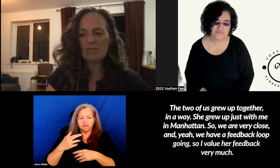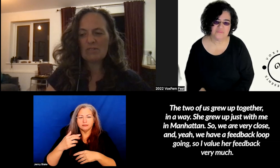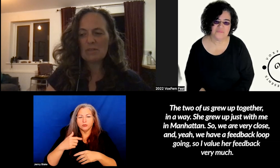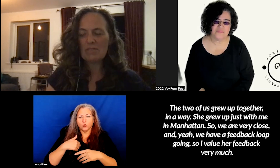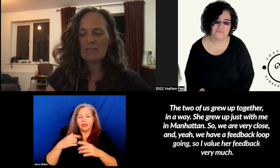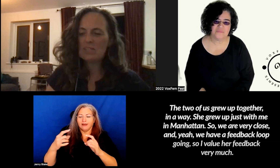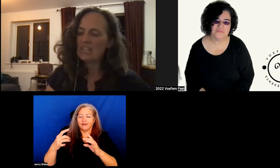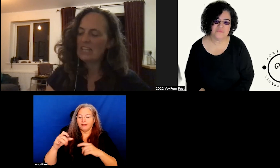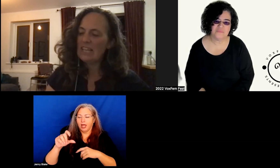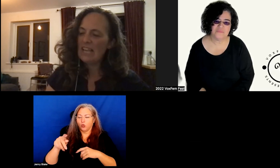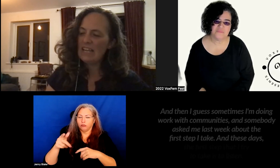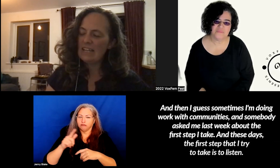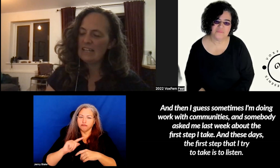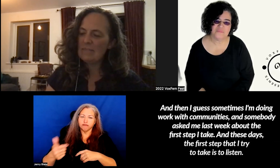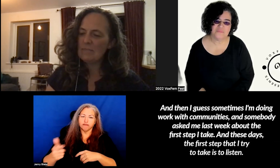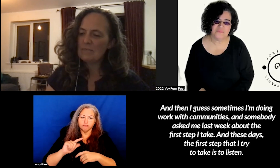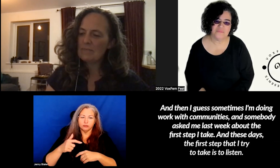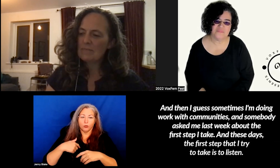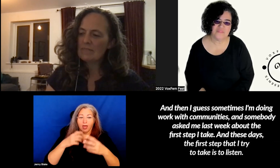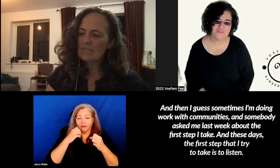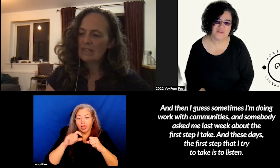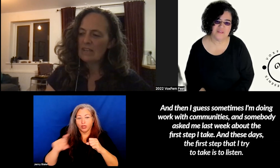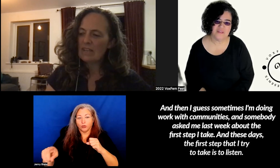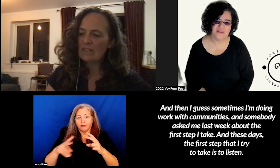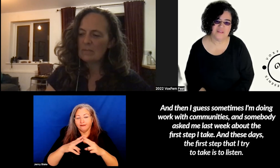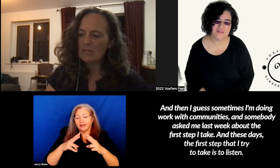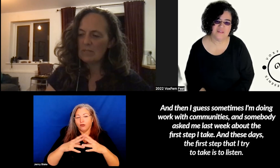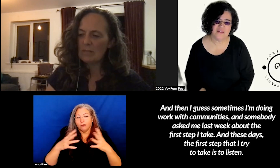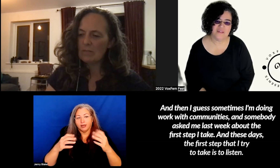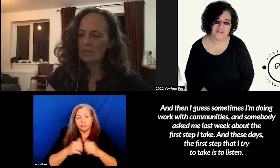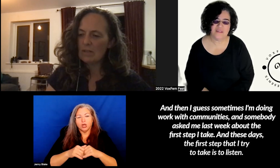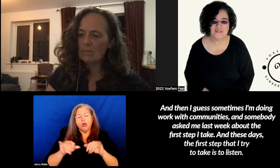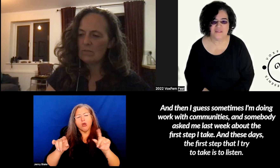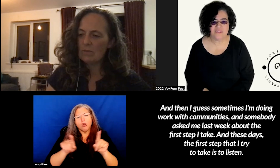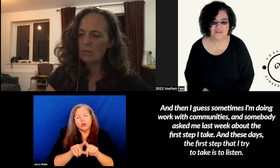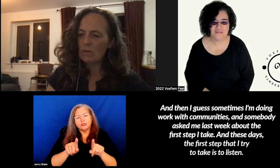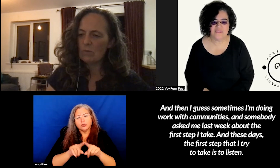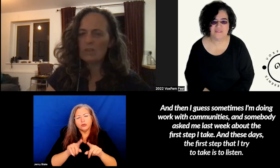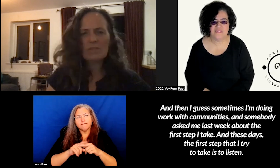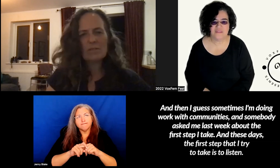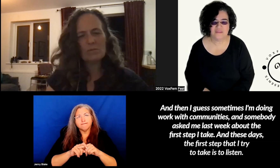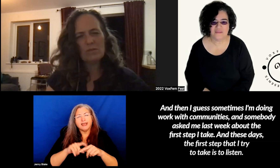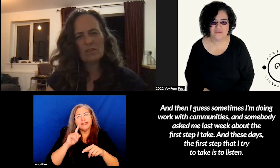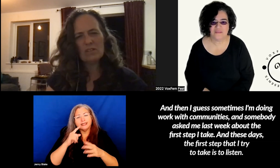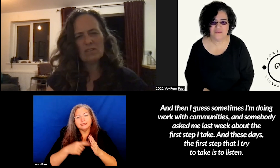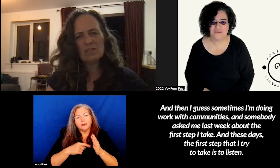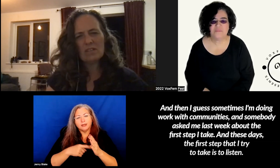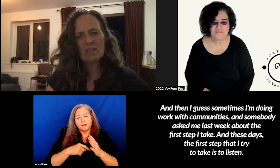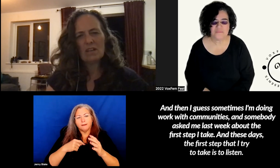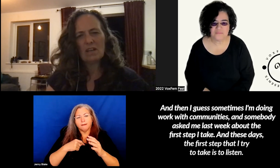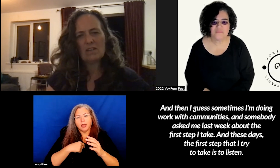value her feedback very much. And then I guess sometimes I'm doing work with